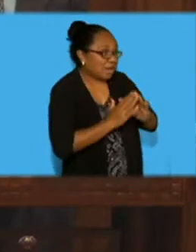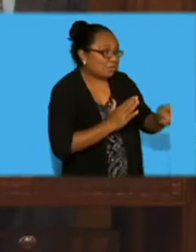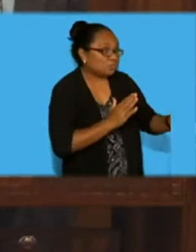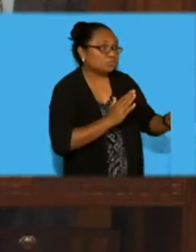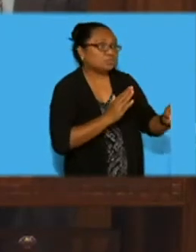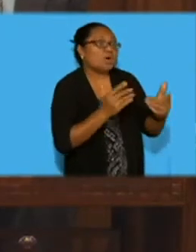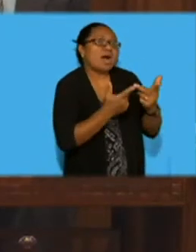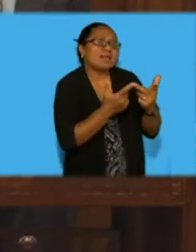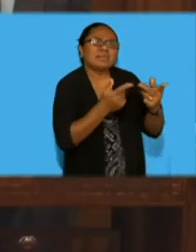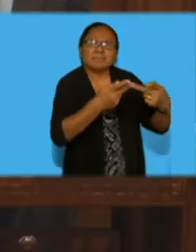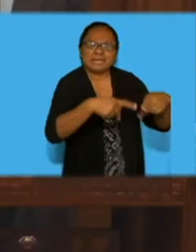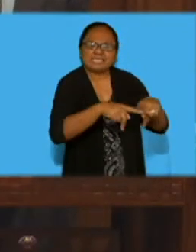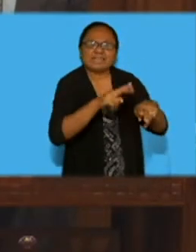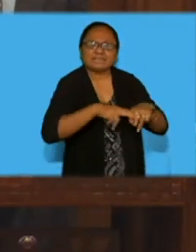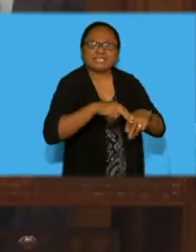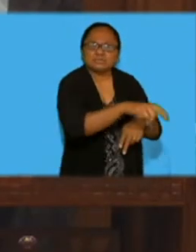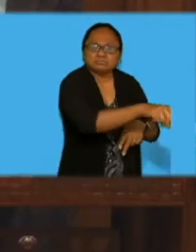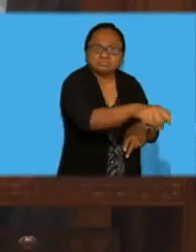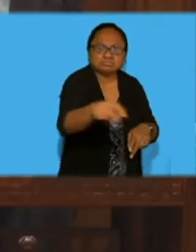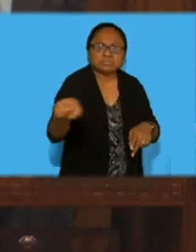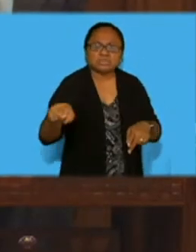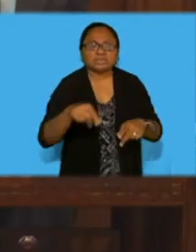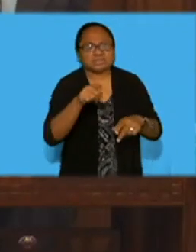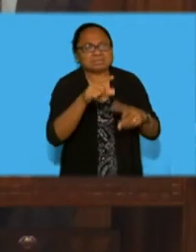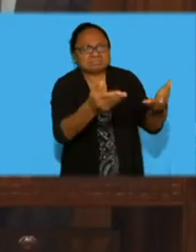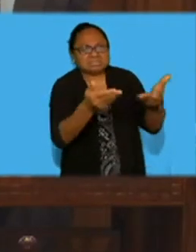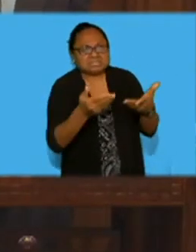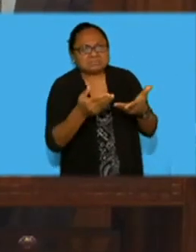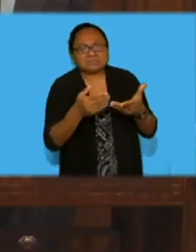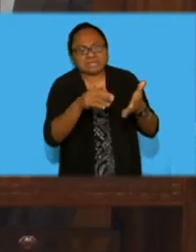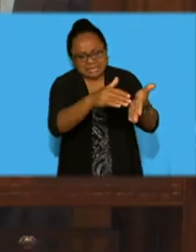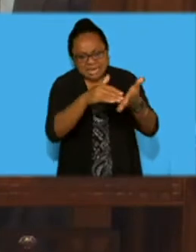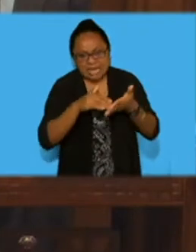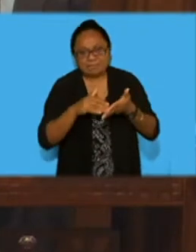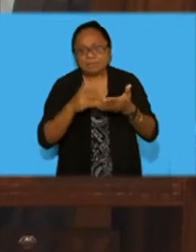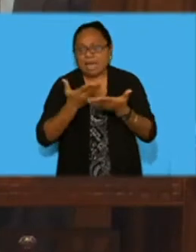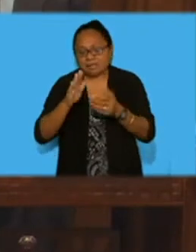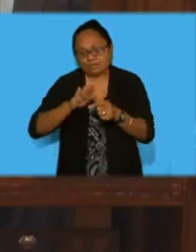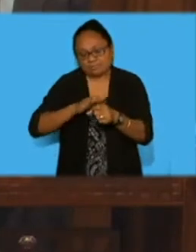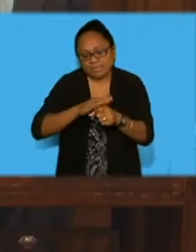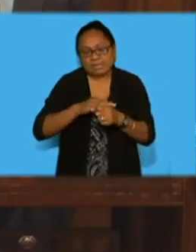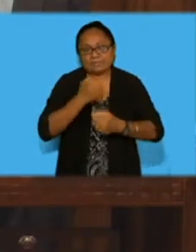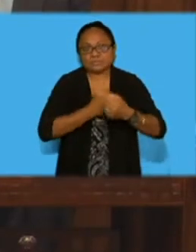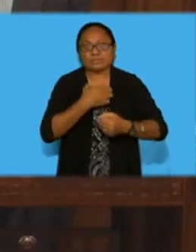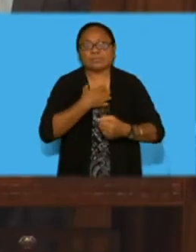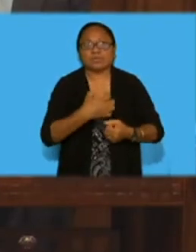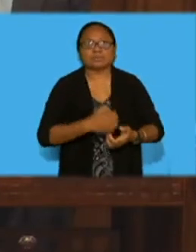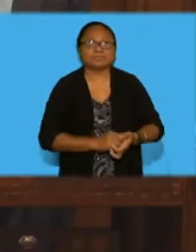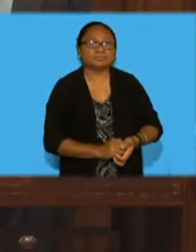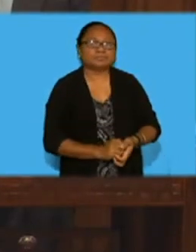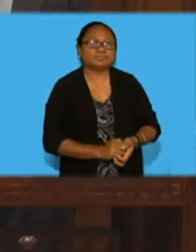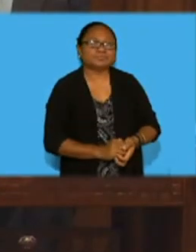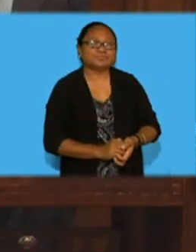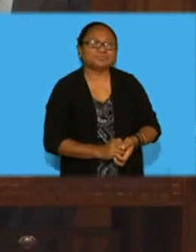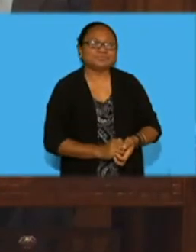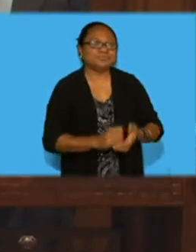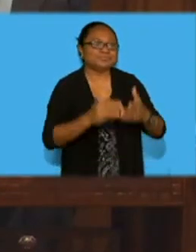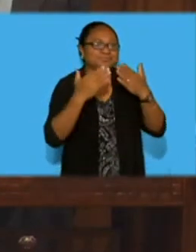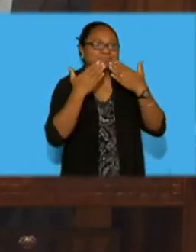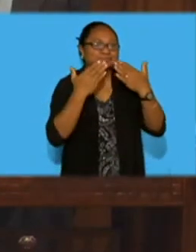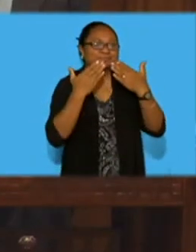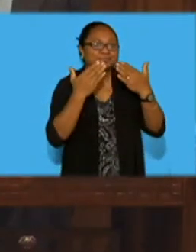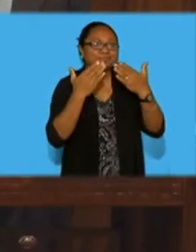who could provide any troubleshooting aspect that they would require, Madam Speaker. Thank you. Thank you. Honorable Balmindra